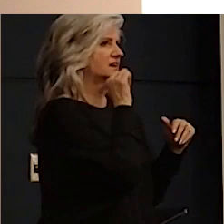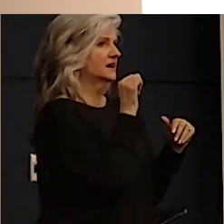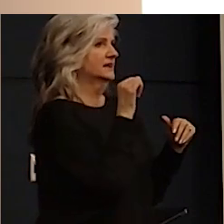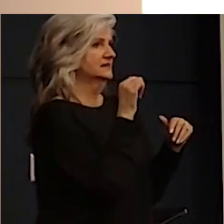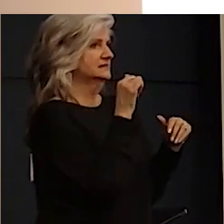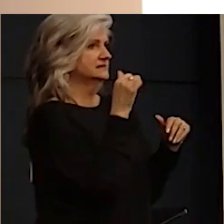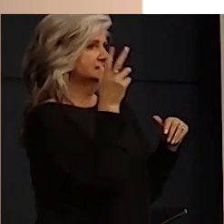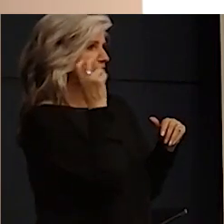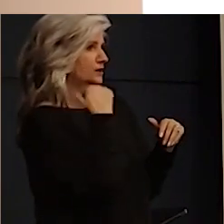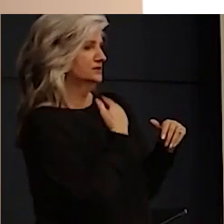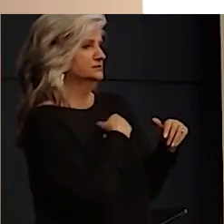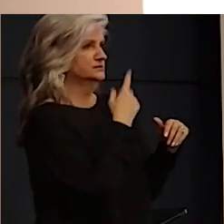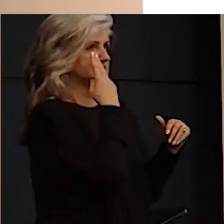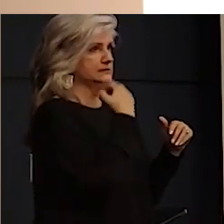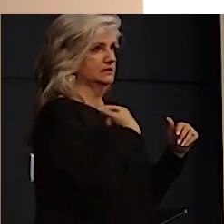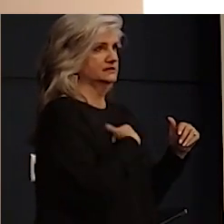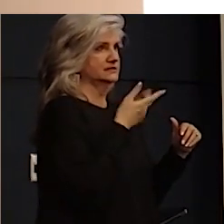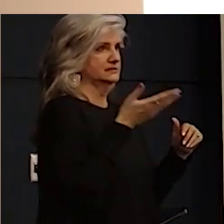the commission speak.